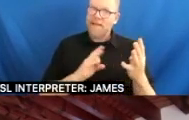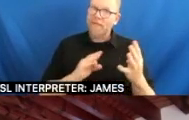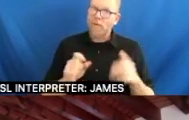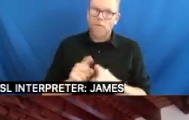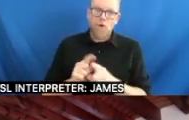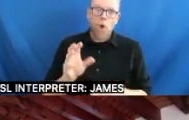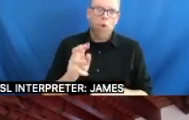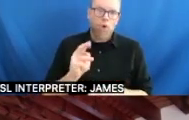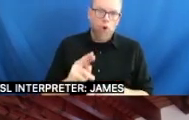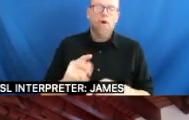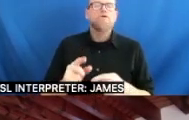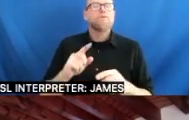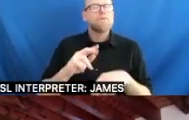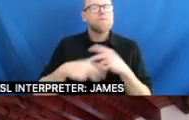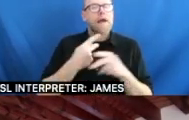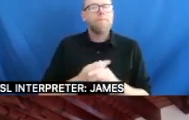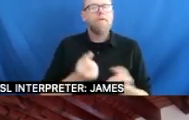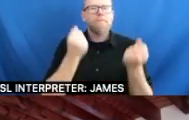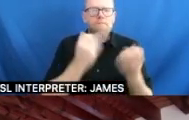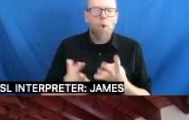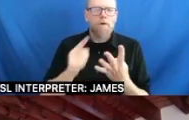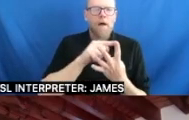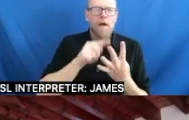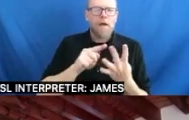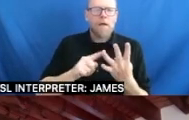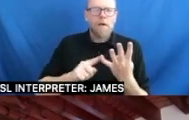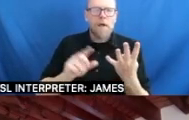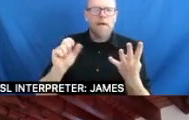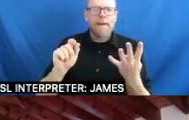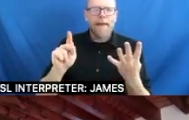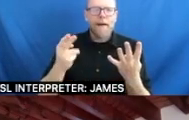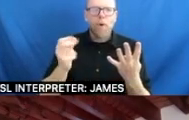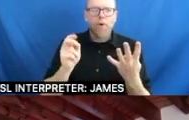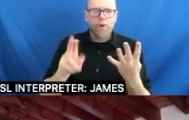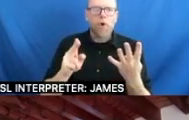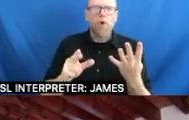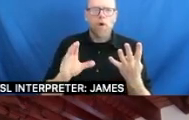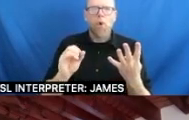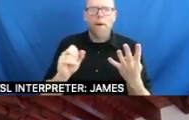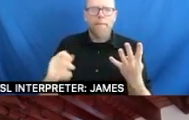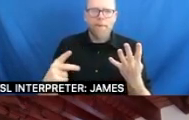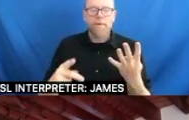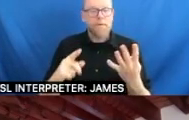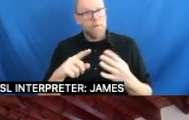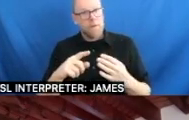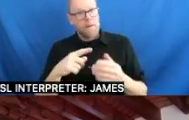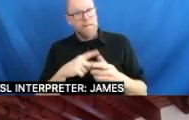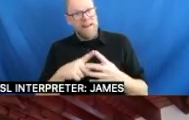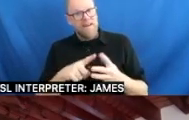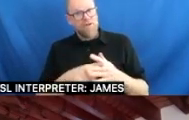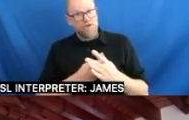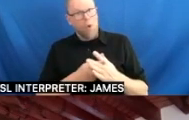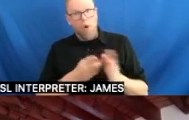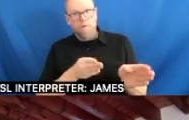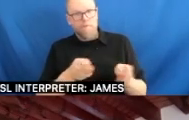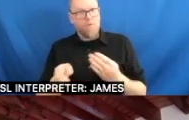type of multi-stakeholder cooperative. And just as a note, when you start moving into multi-stakeholder